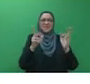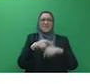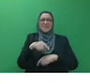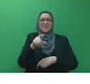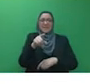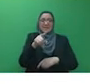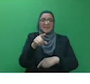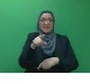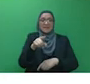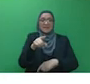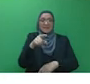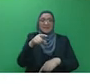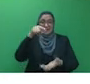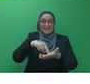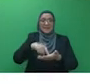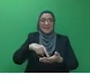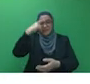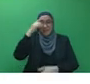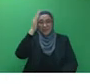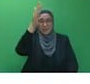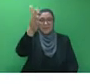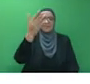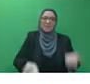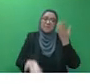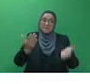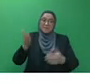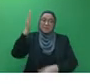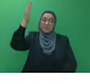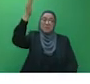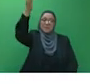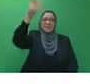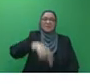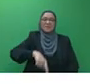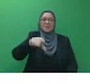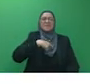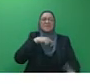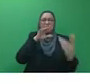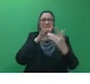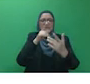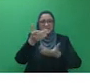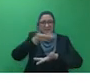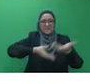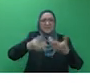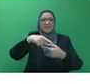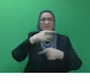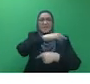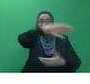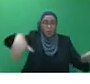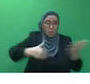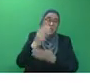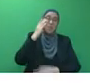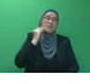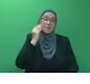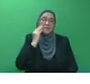this up with you in the future because this whole experience of like what you said making do and putting an online show